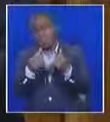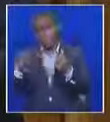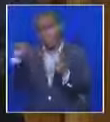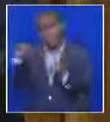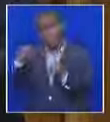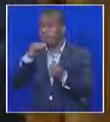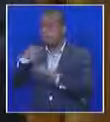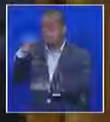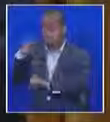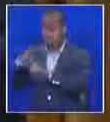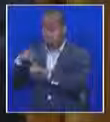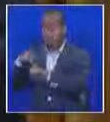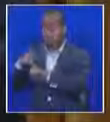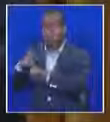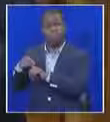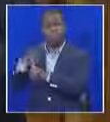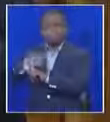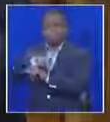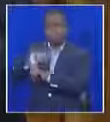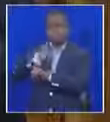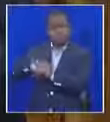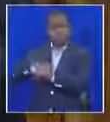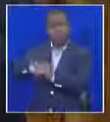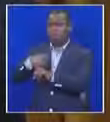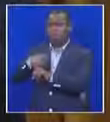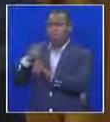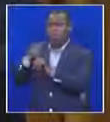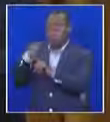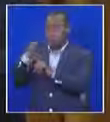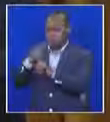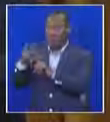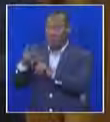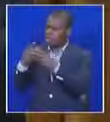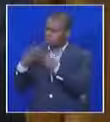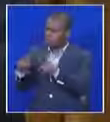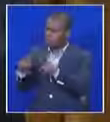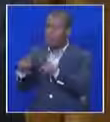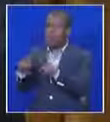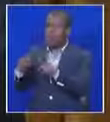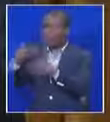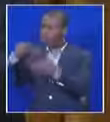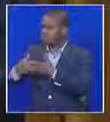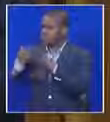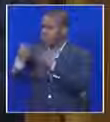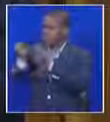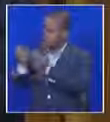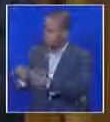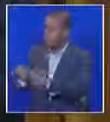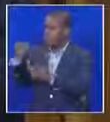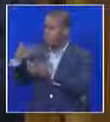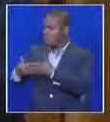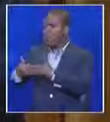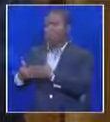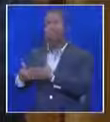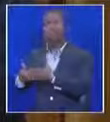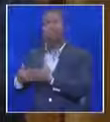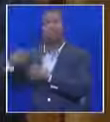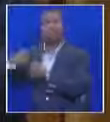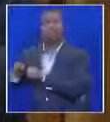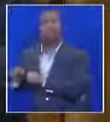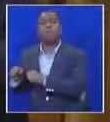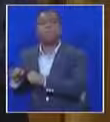individual, I don't see any difference that has come from what she has done and from what other chairs have done before.